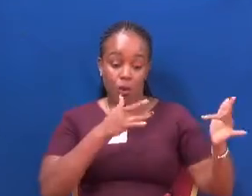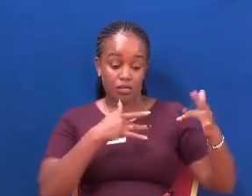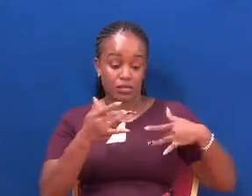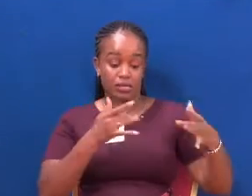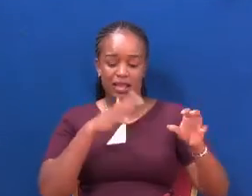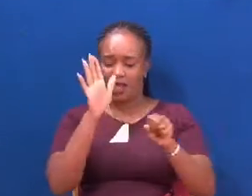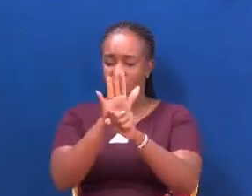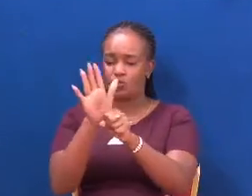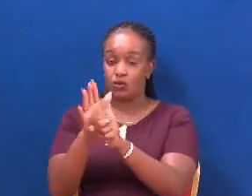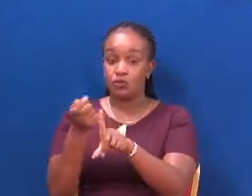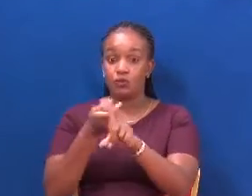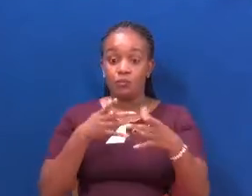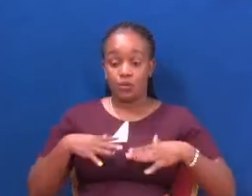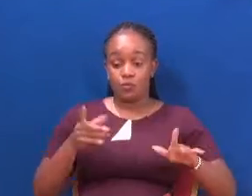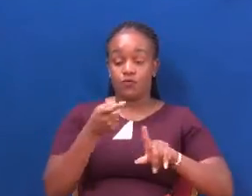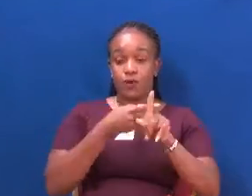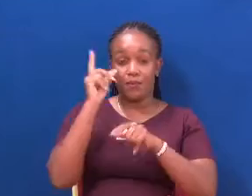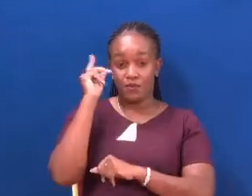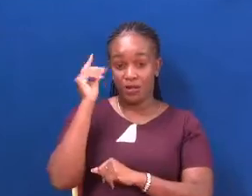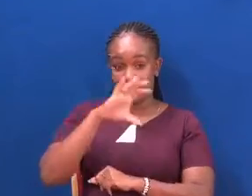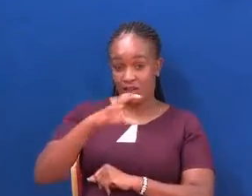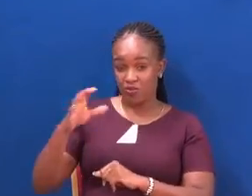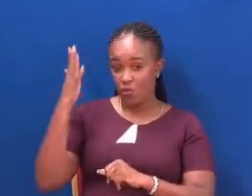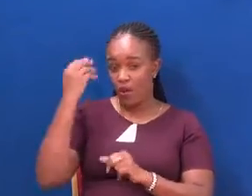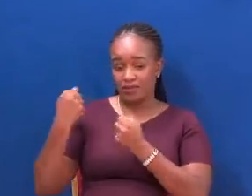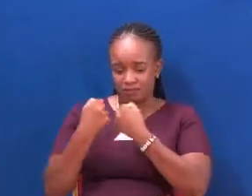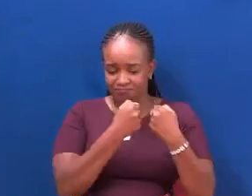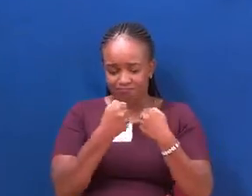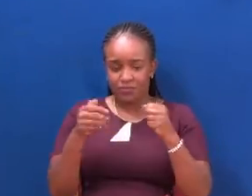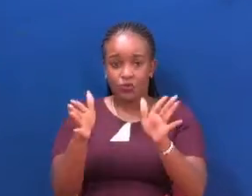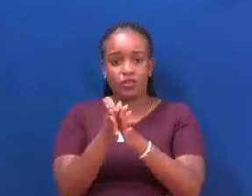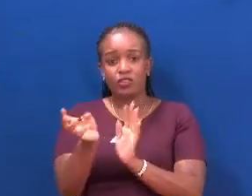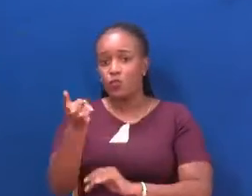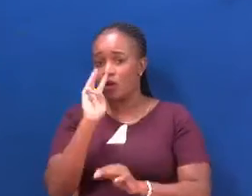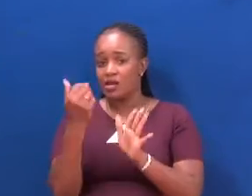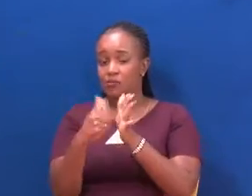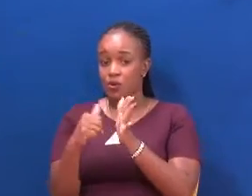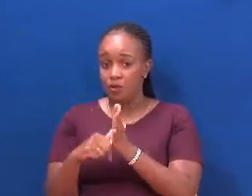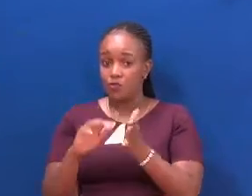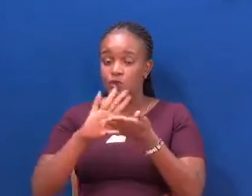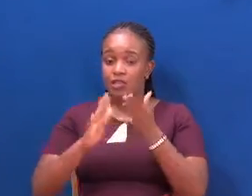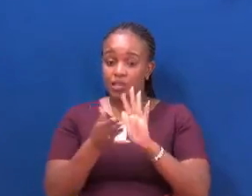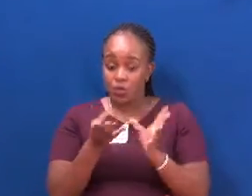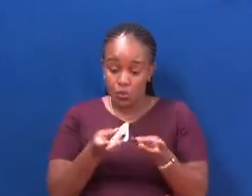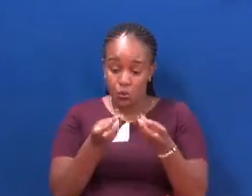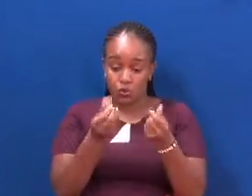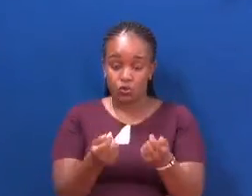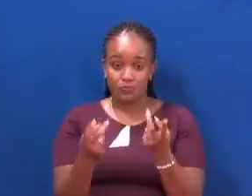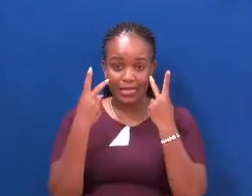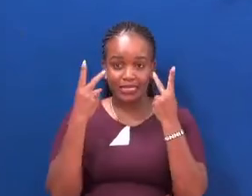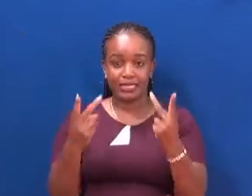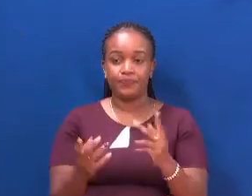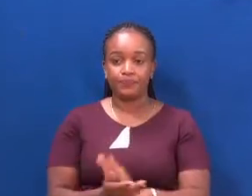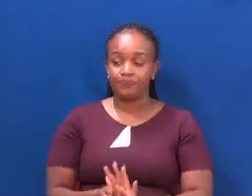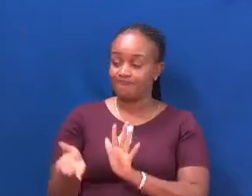residents of Mombasa County as struggle with water deficits continue with no solution in sight. These are